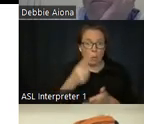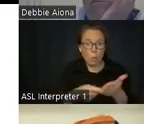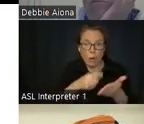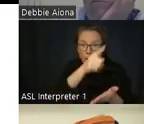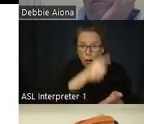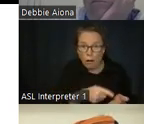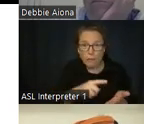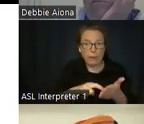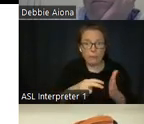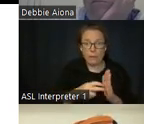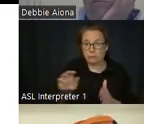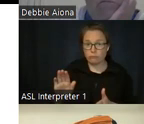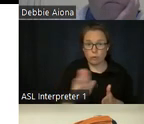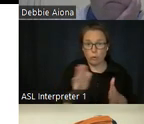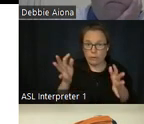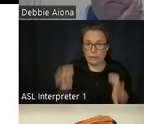course.